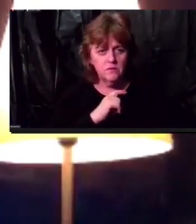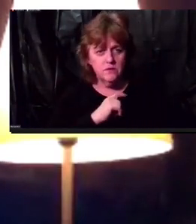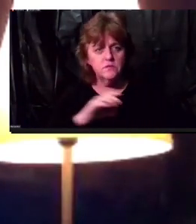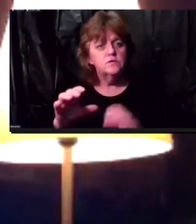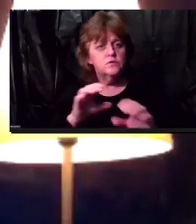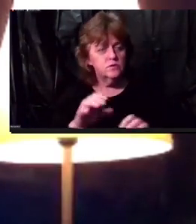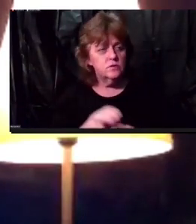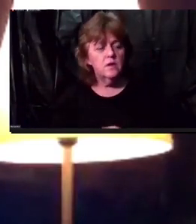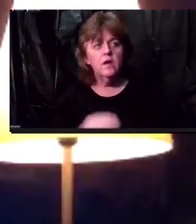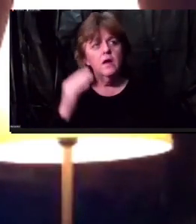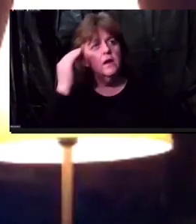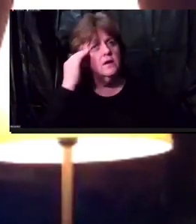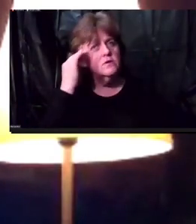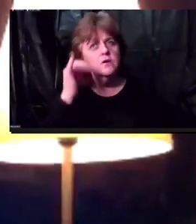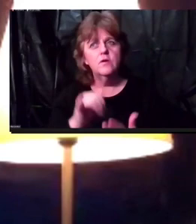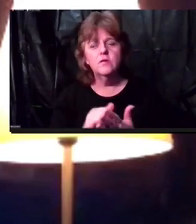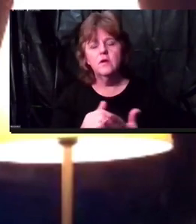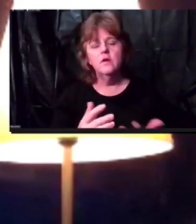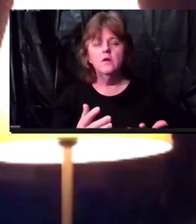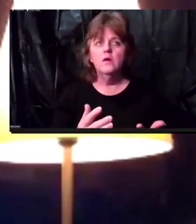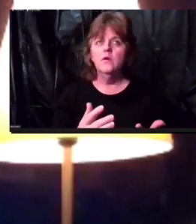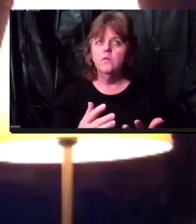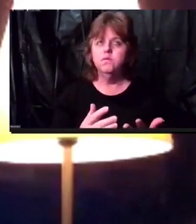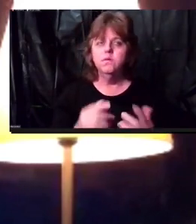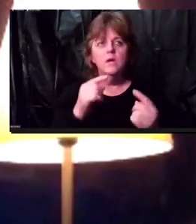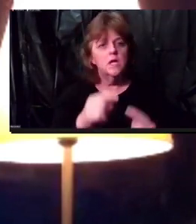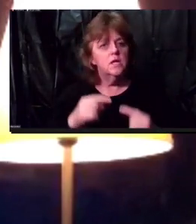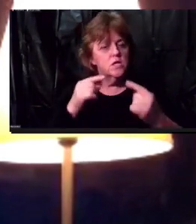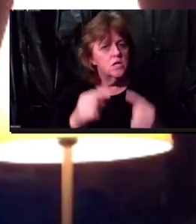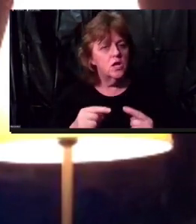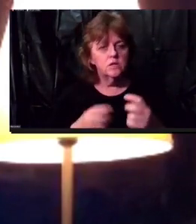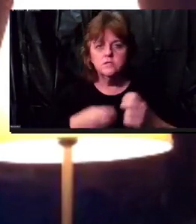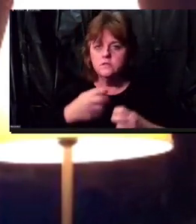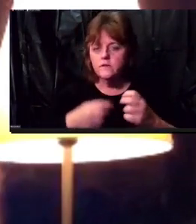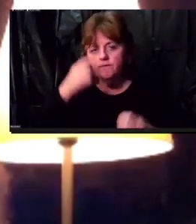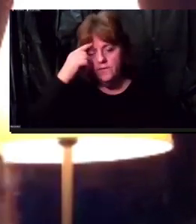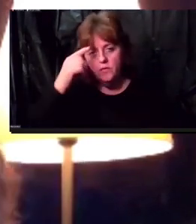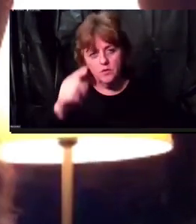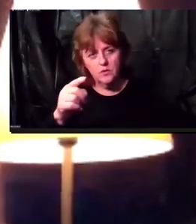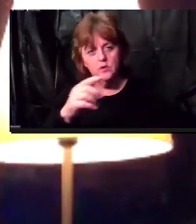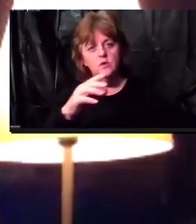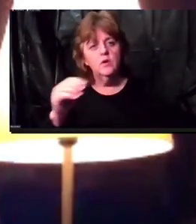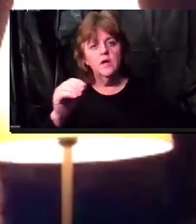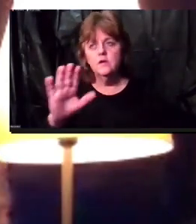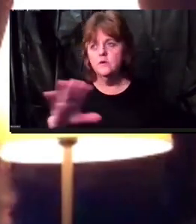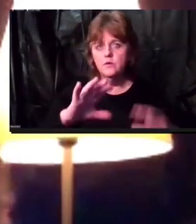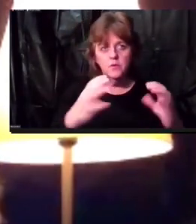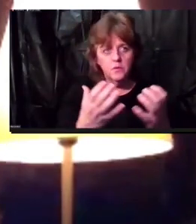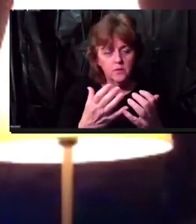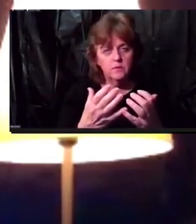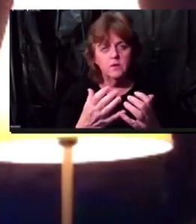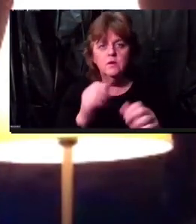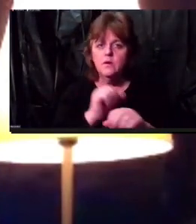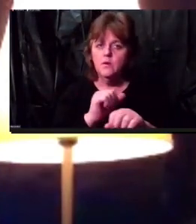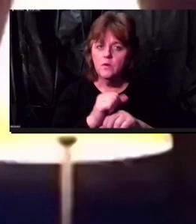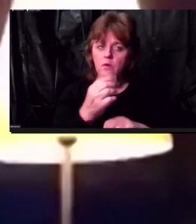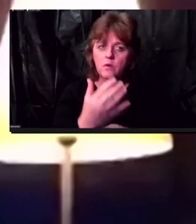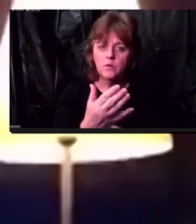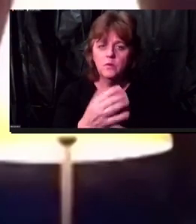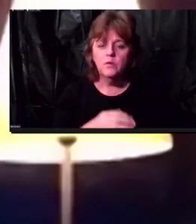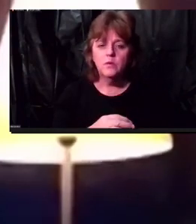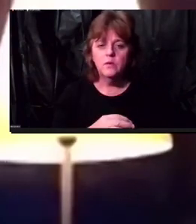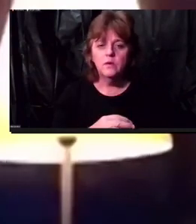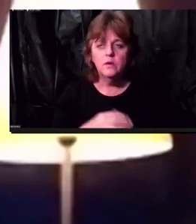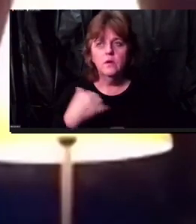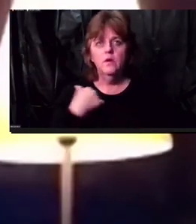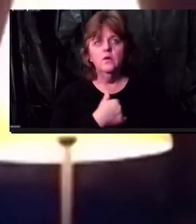doing. I know it's been a long, hard road for you and the crew there. You